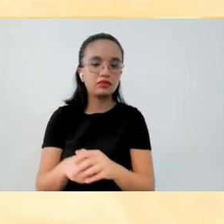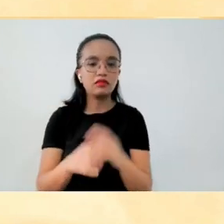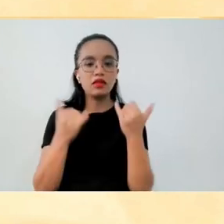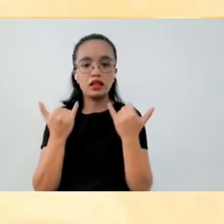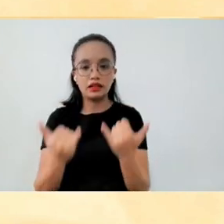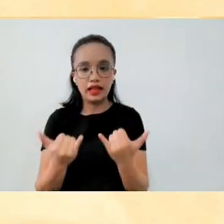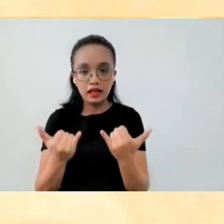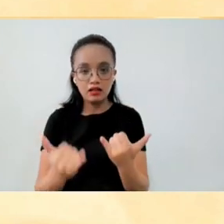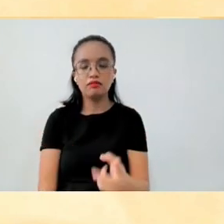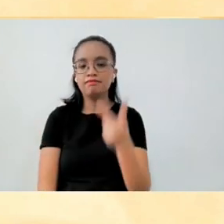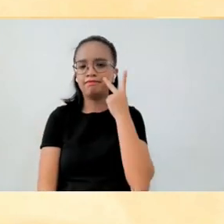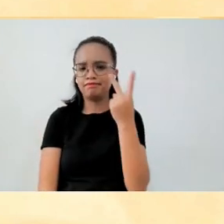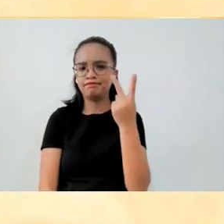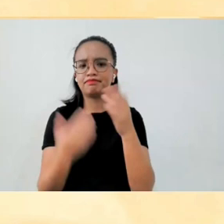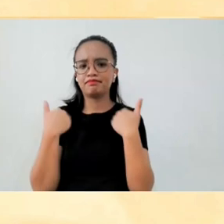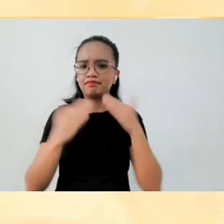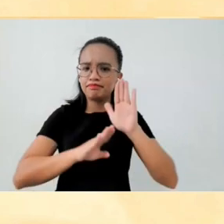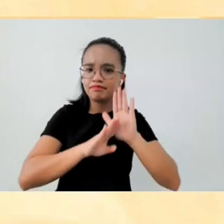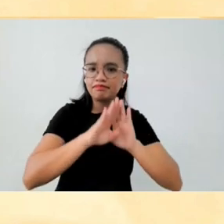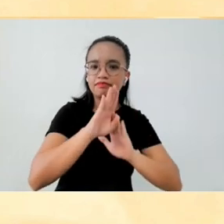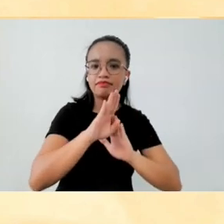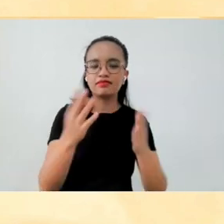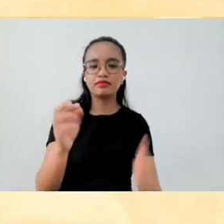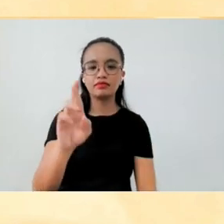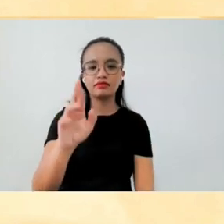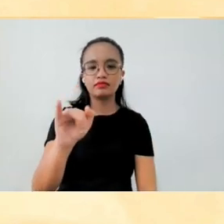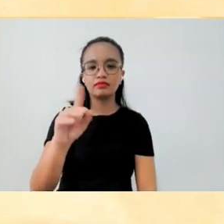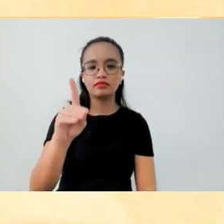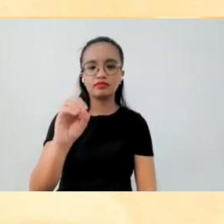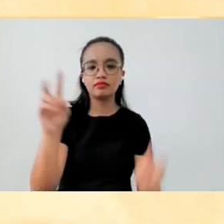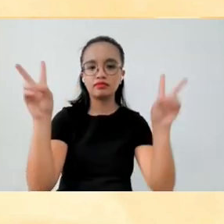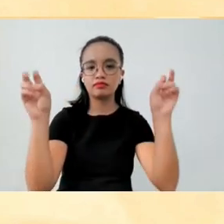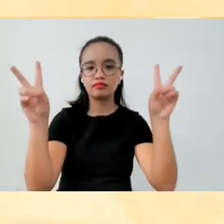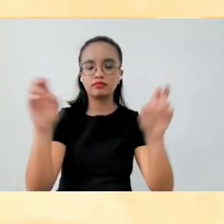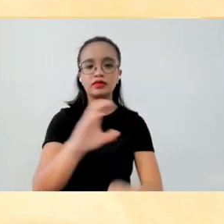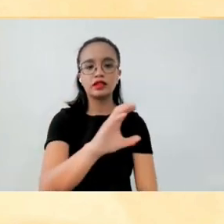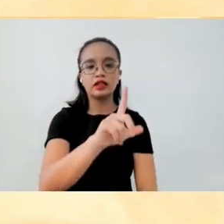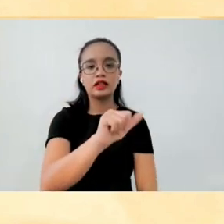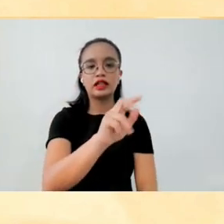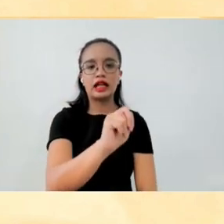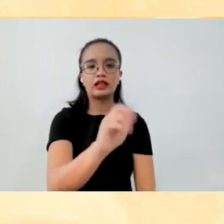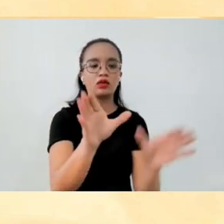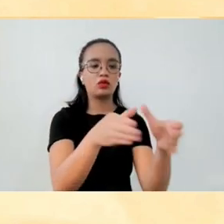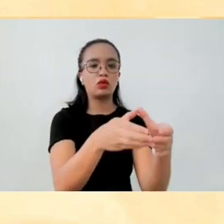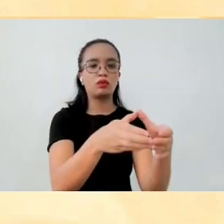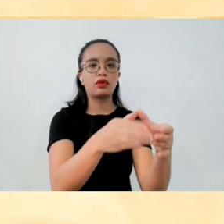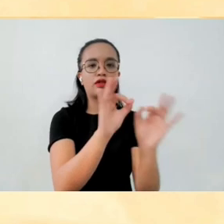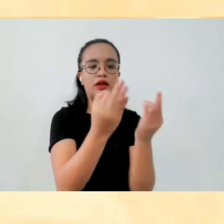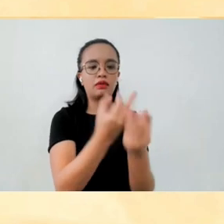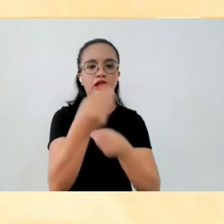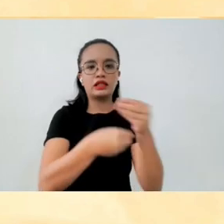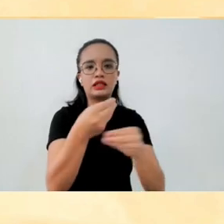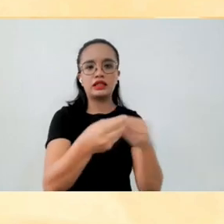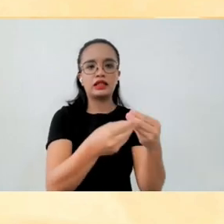are seeing an increasing trend in RIDO, or what we call the clan conflicts. These are the conflicts that